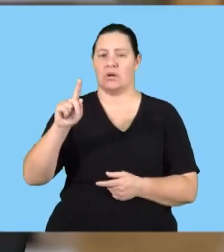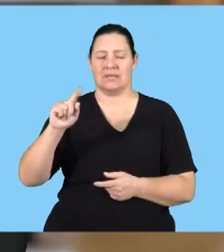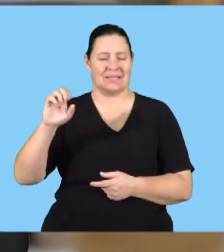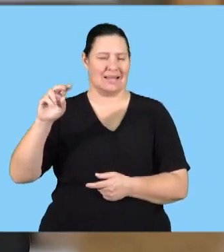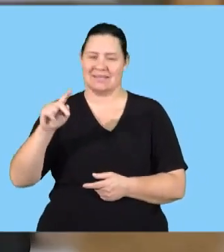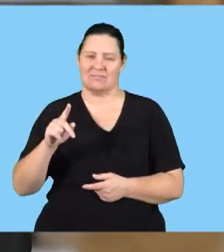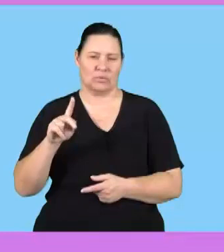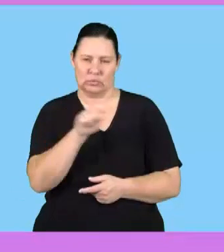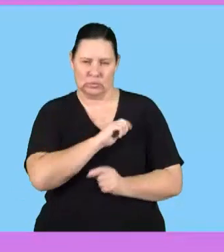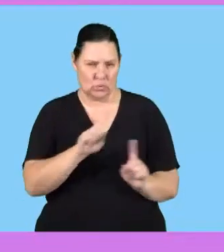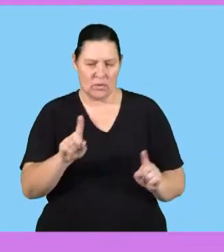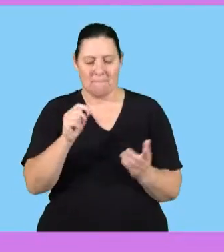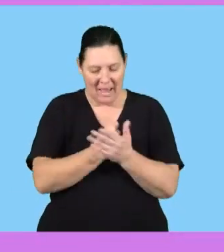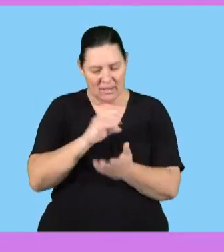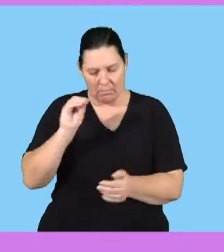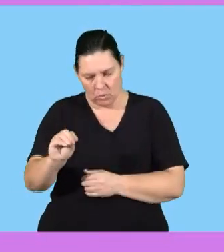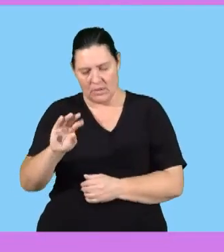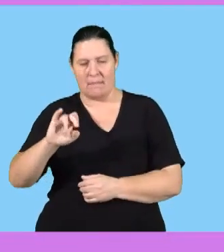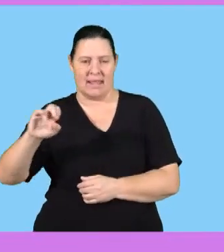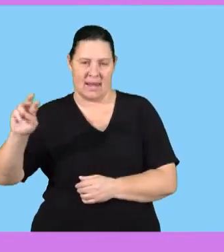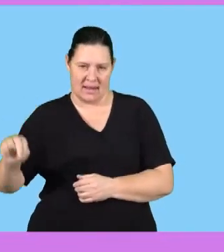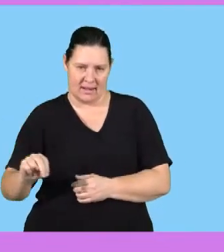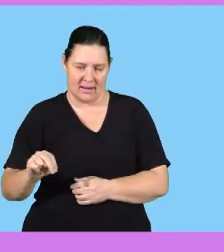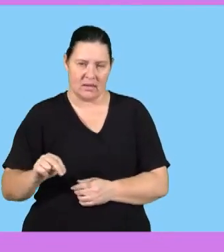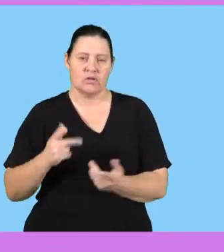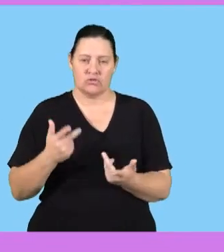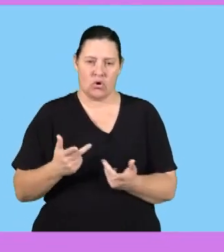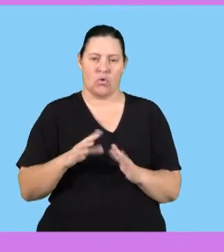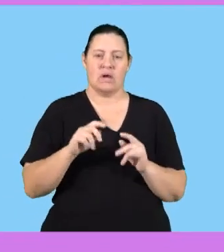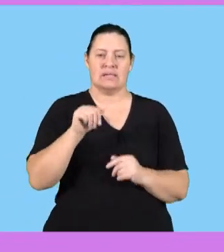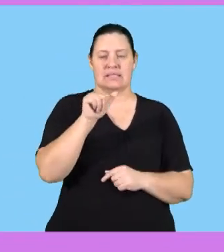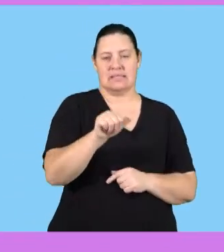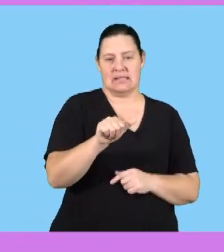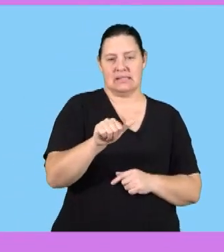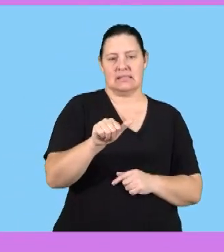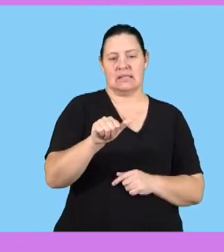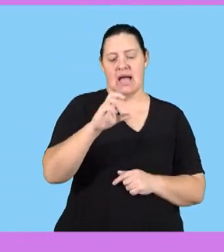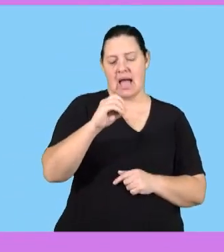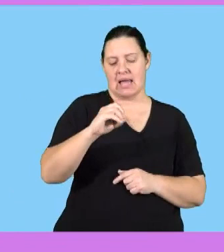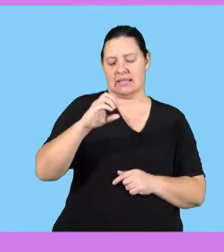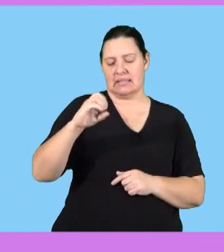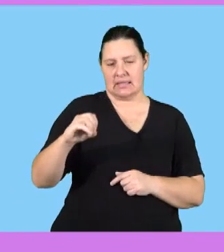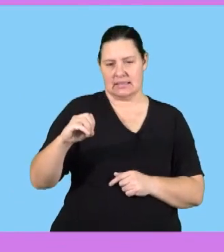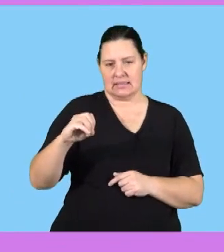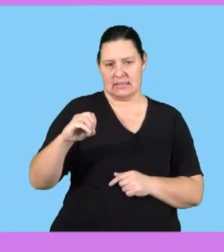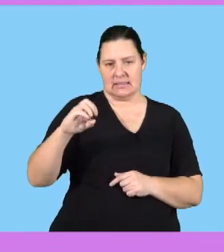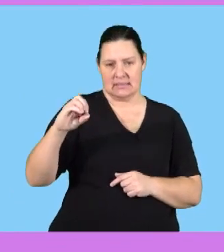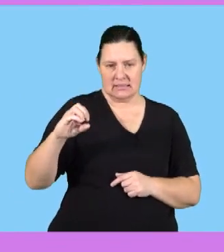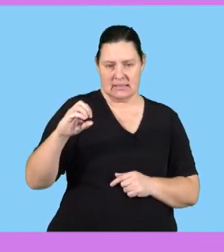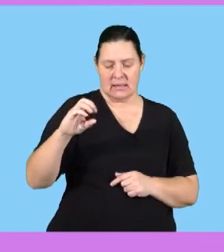is not the case. Minus 410, so that will give us equals 600 millions